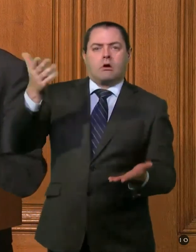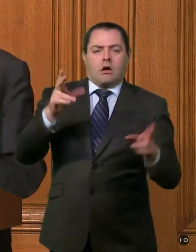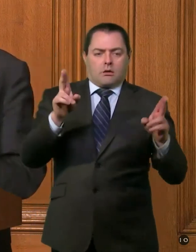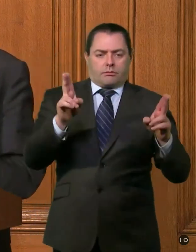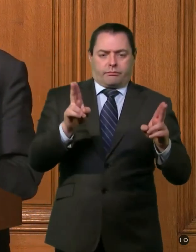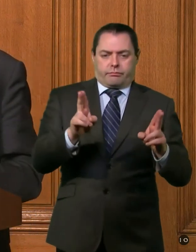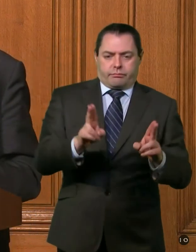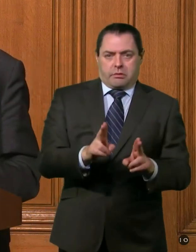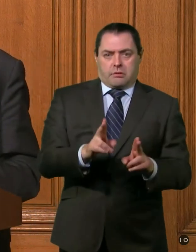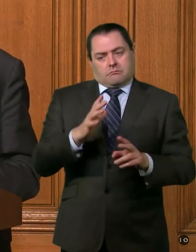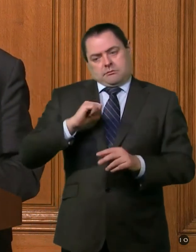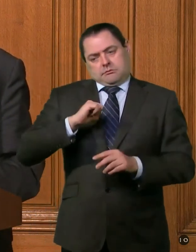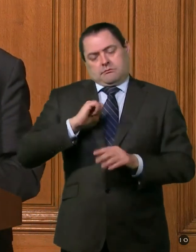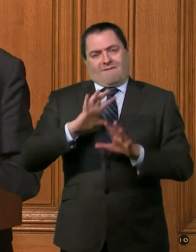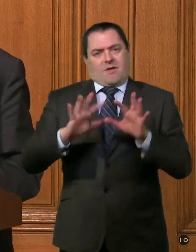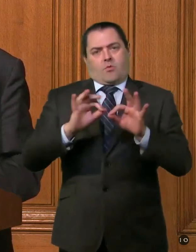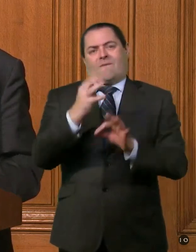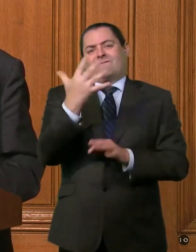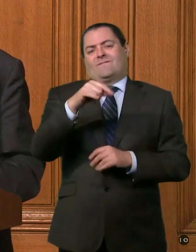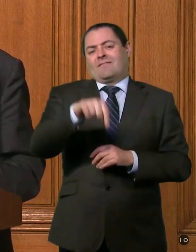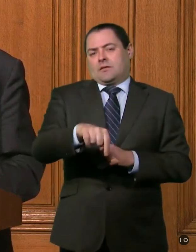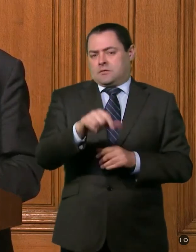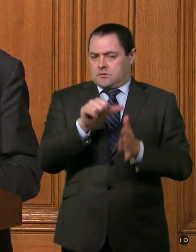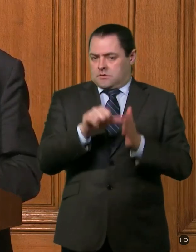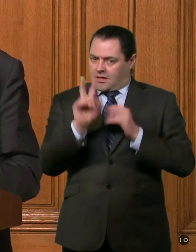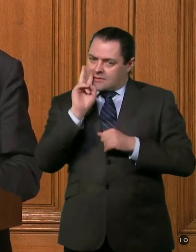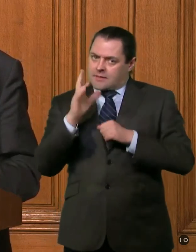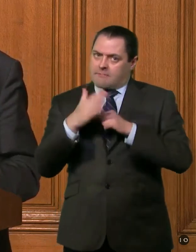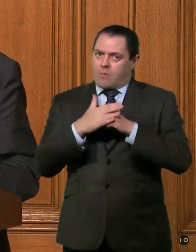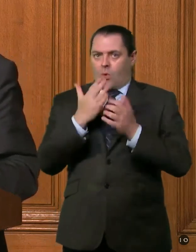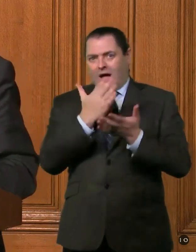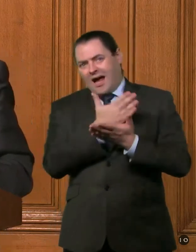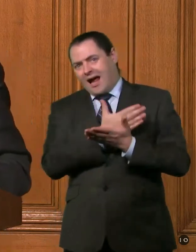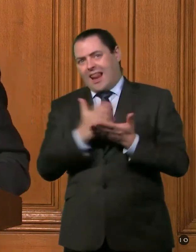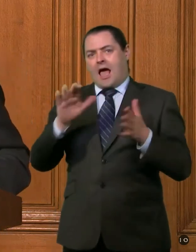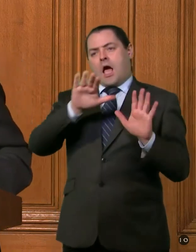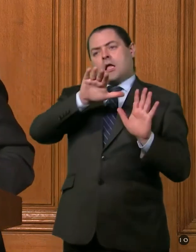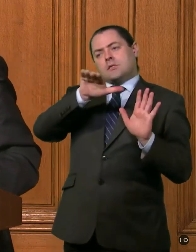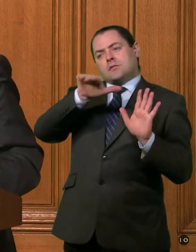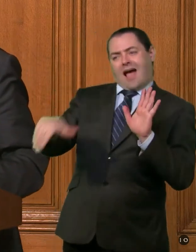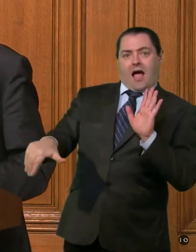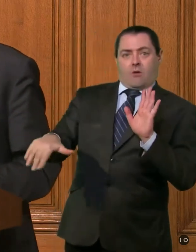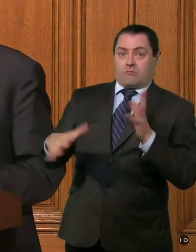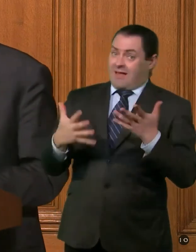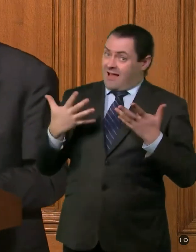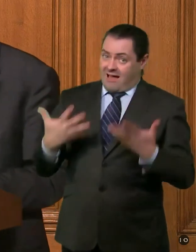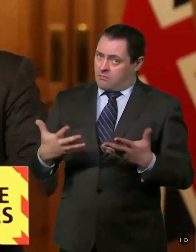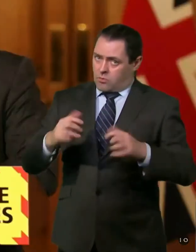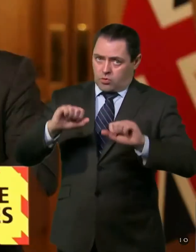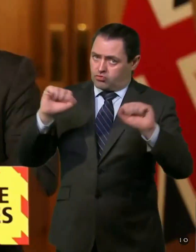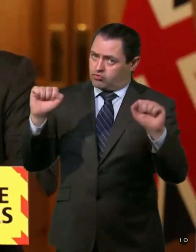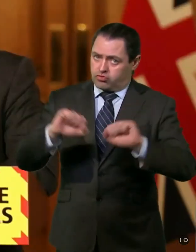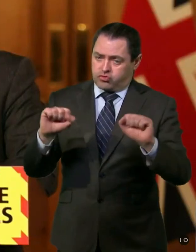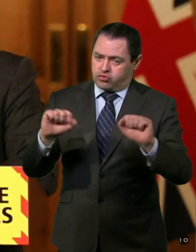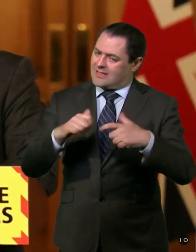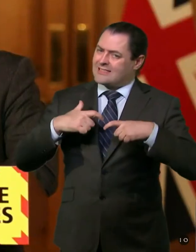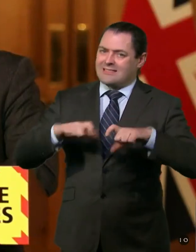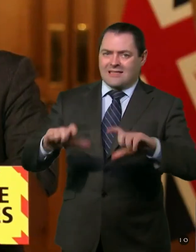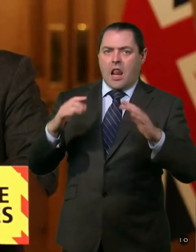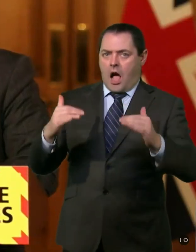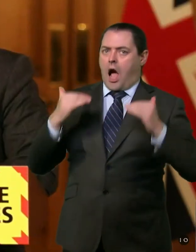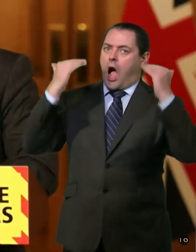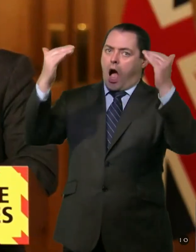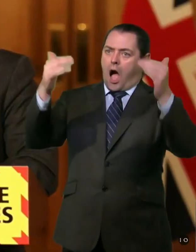us all that we remain in a difficult position at the moment with still very high levels. Thank you, Patrick. Very,